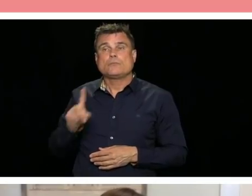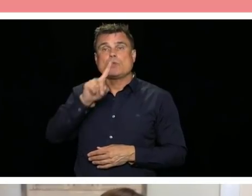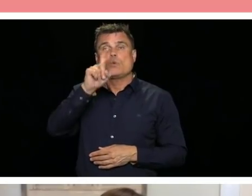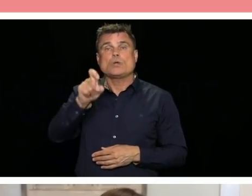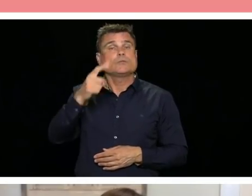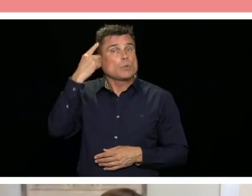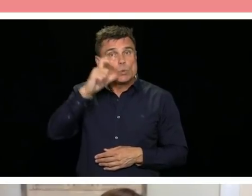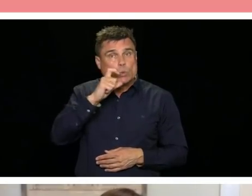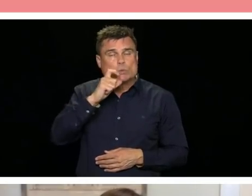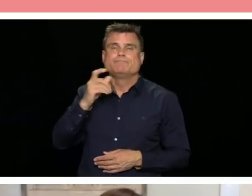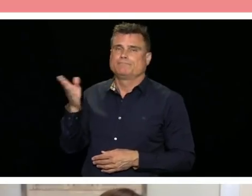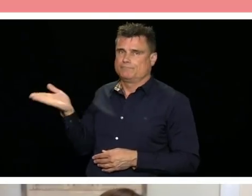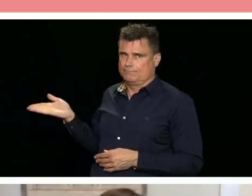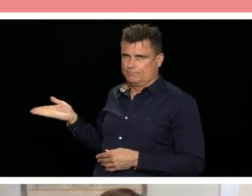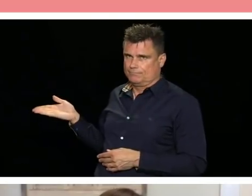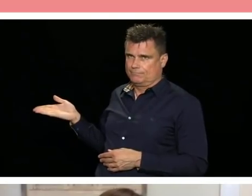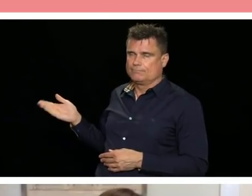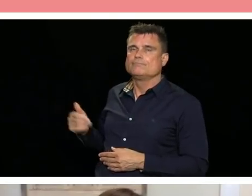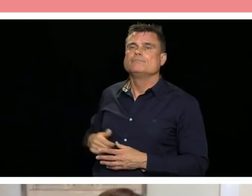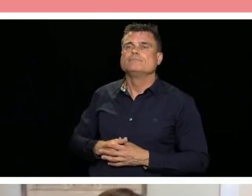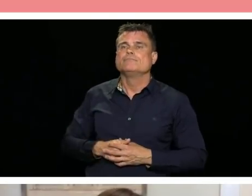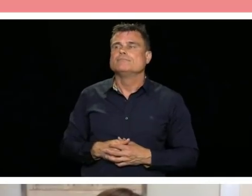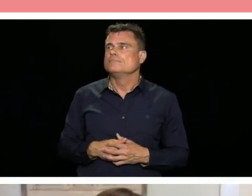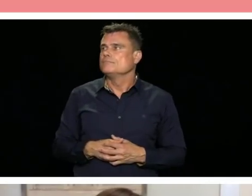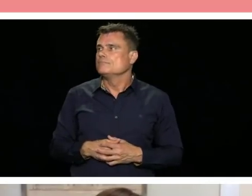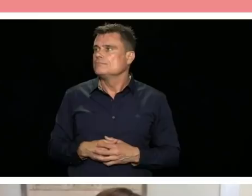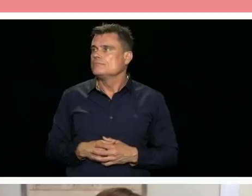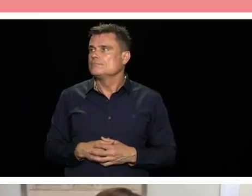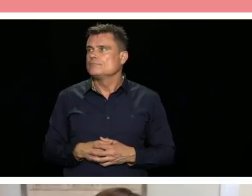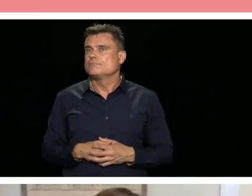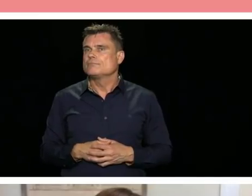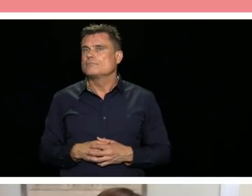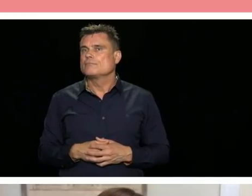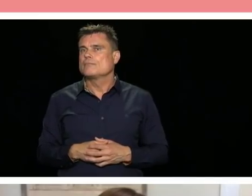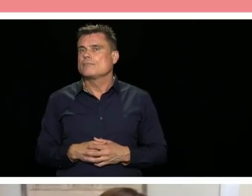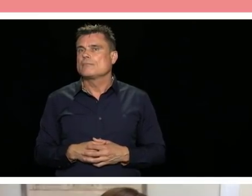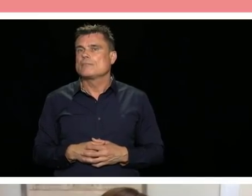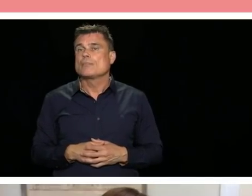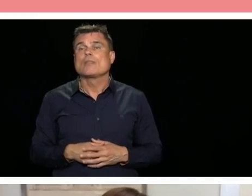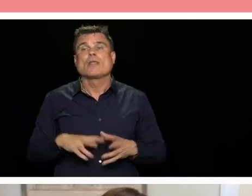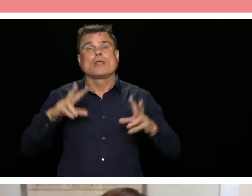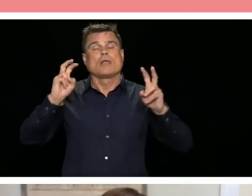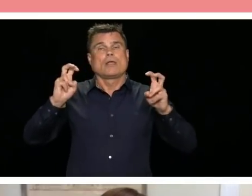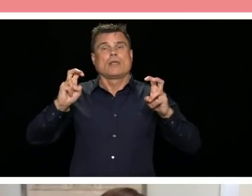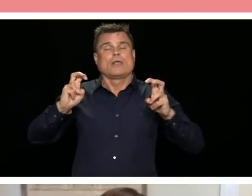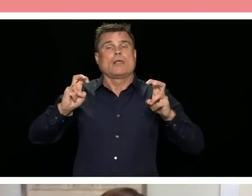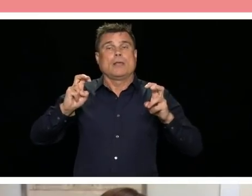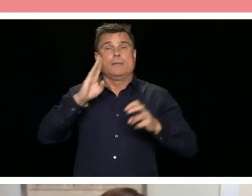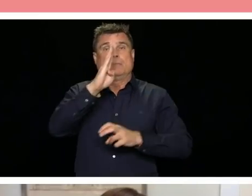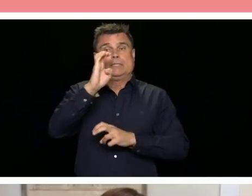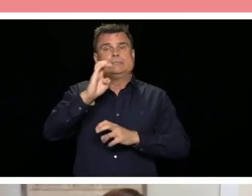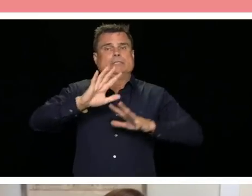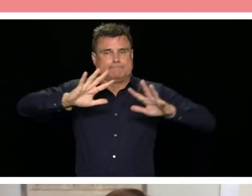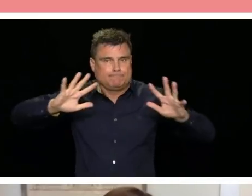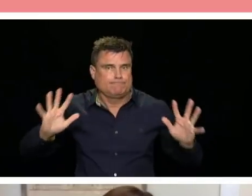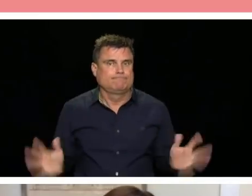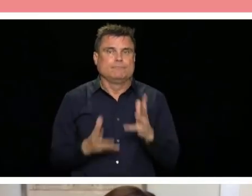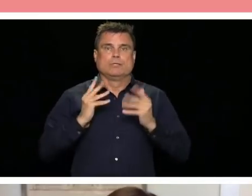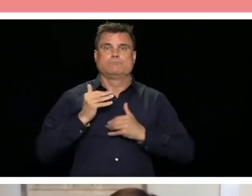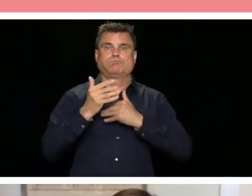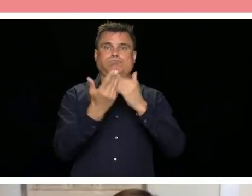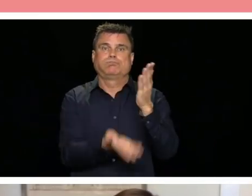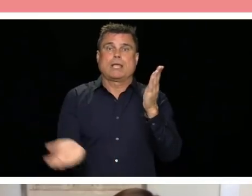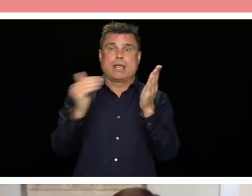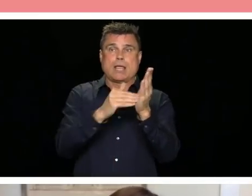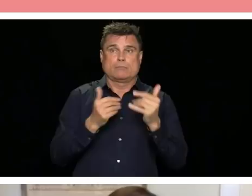up in the BC restart plan, are childcare centers required to develop their own safety measures on top